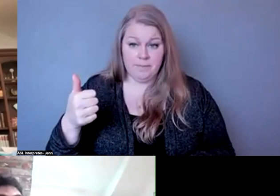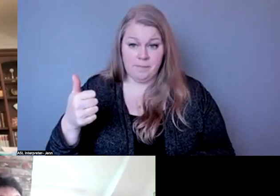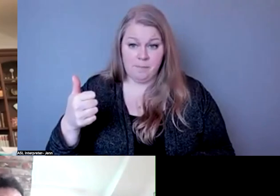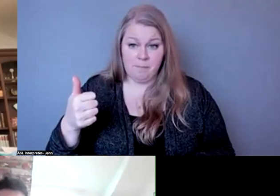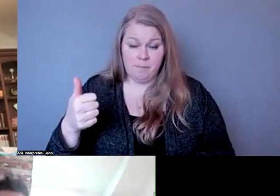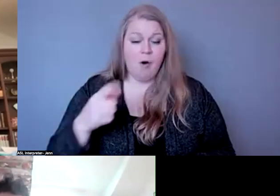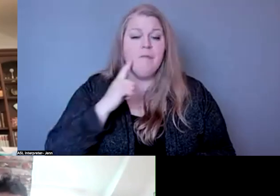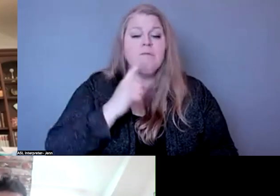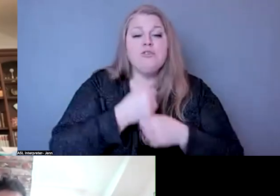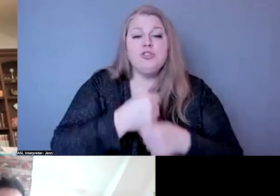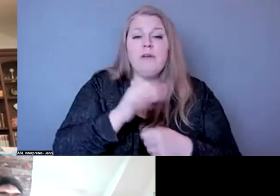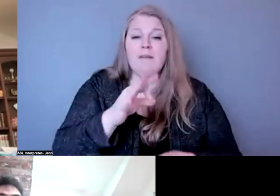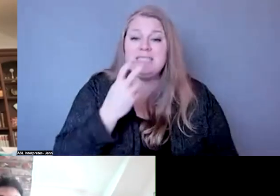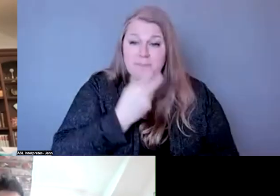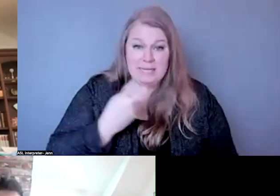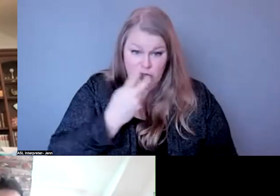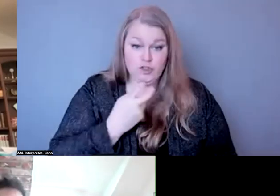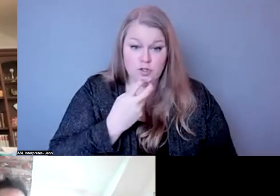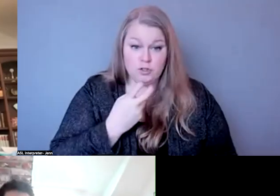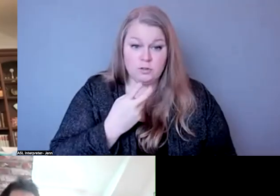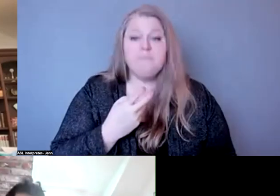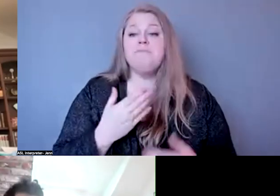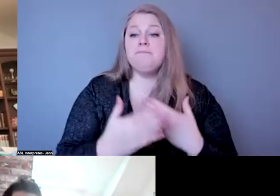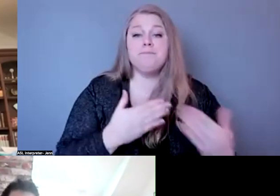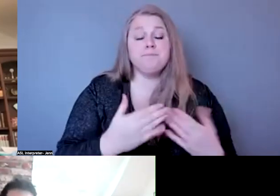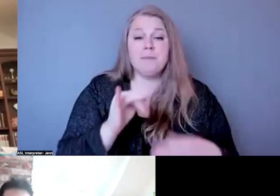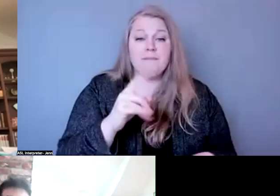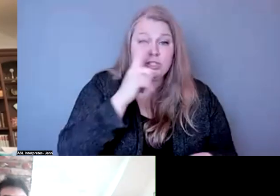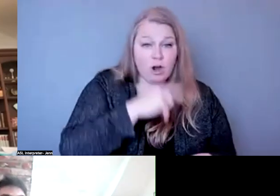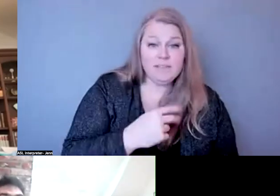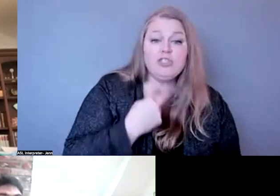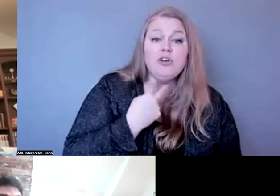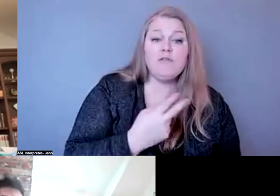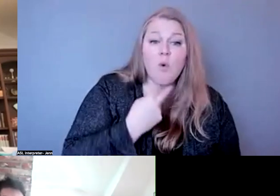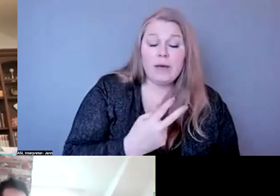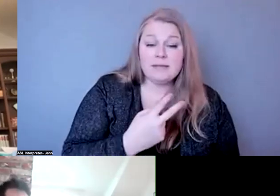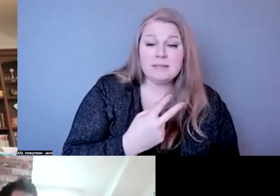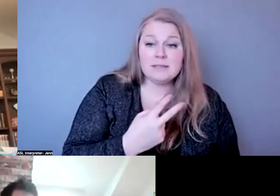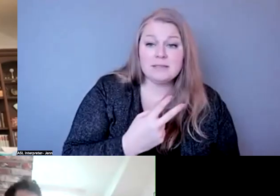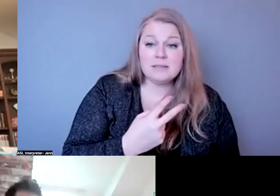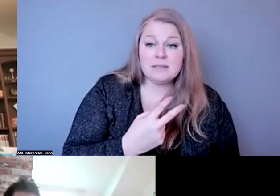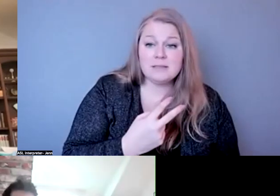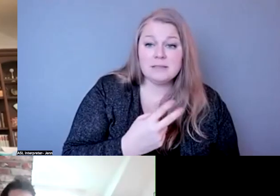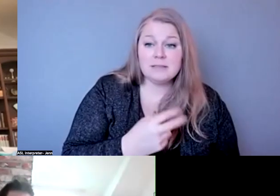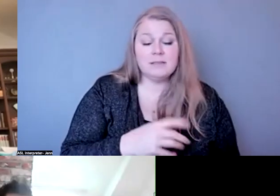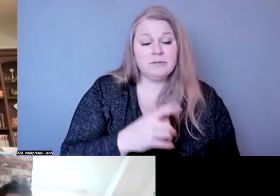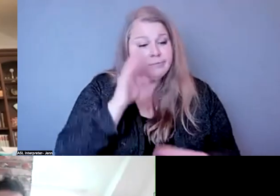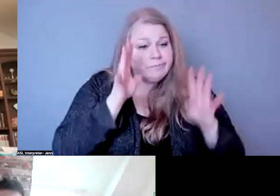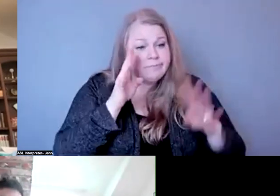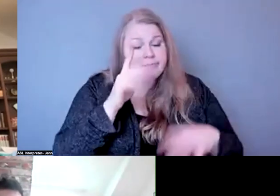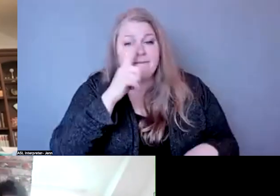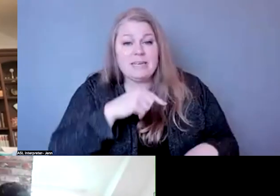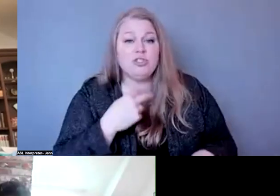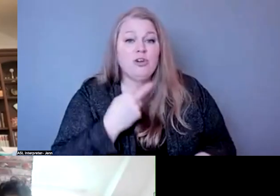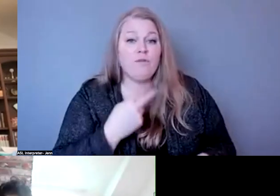for generation of speech. So whether that is an artificial voice, which is an amalgamation or a fictional voice